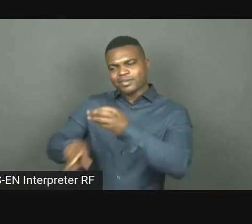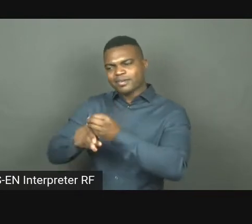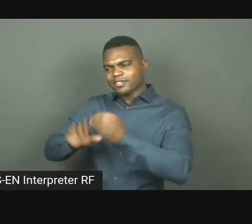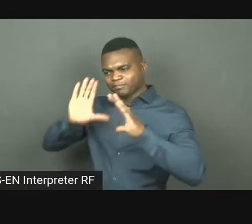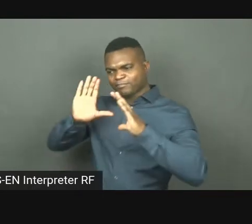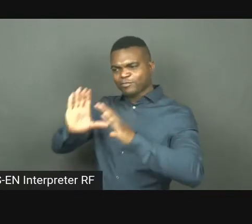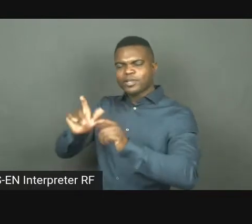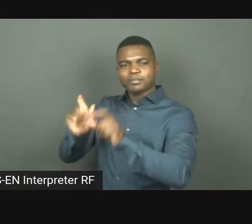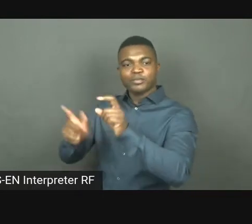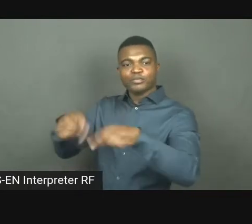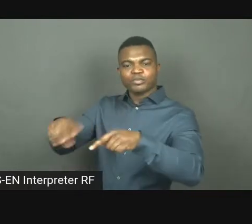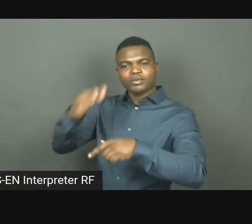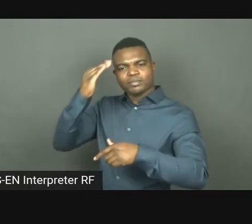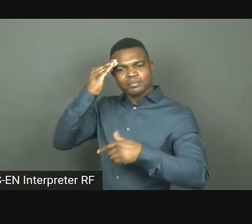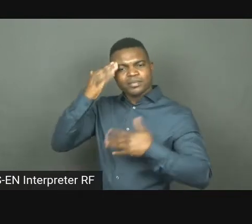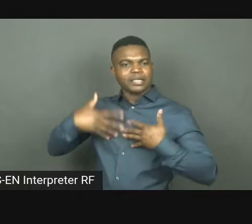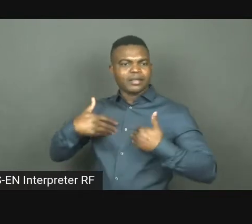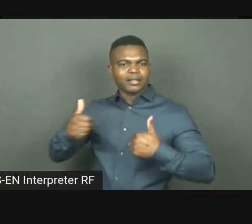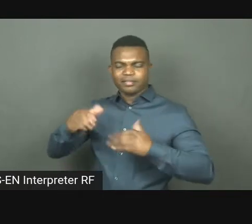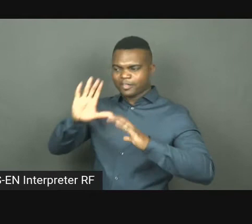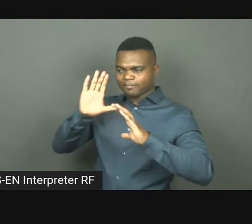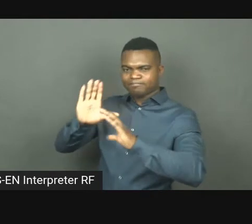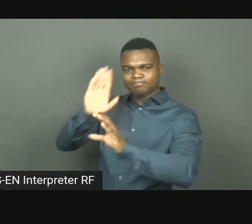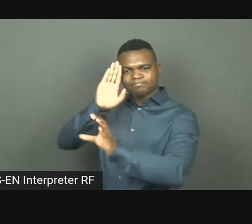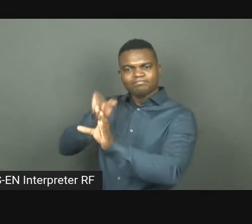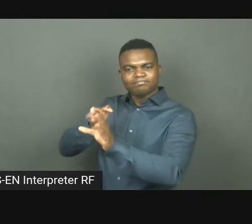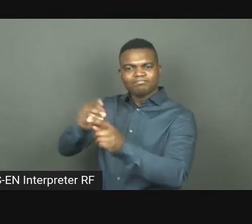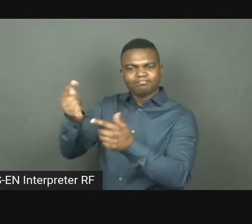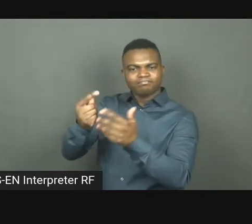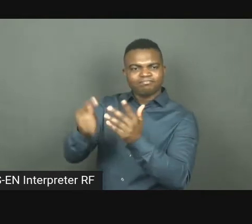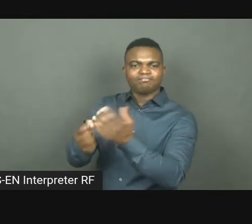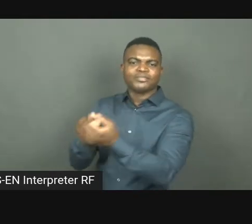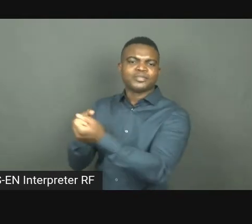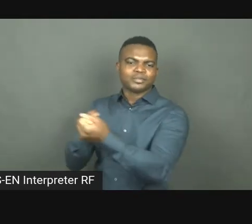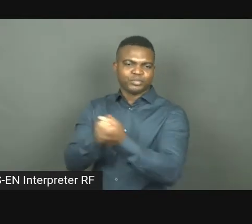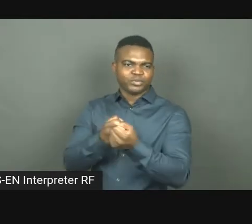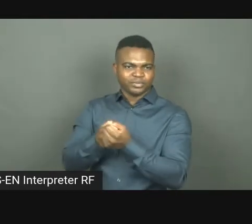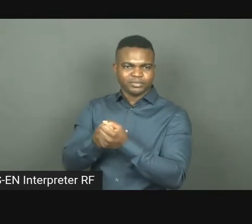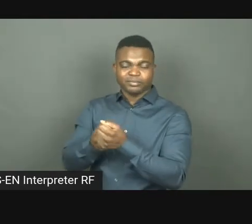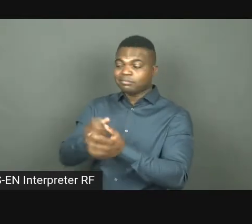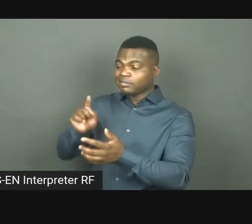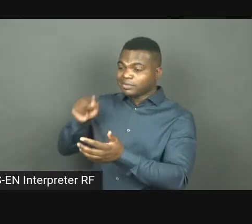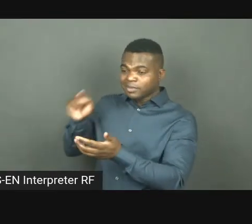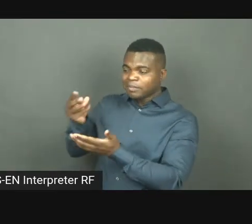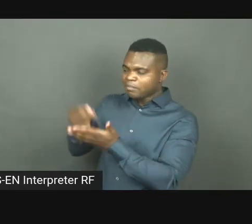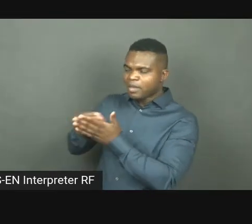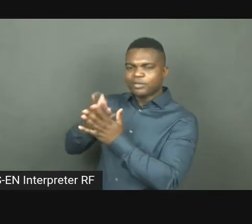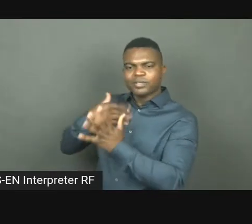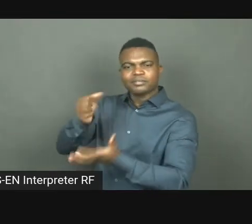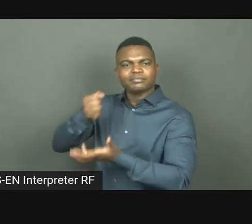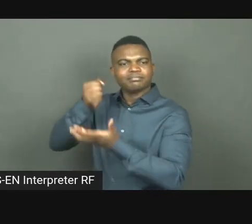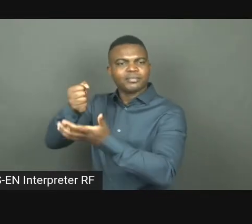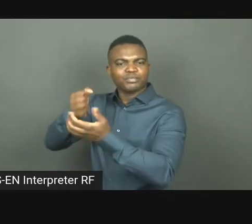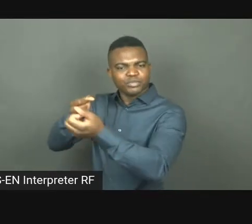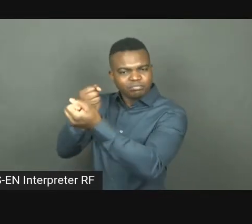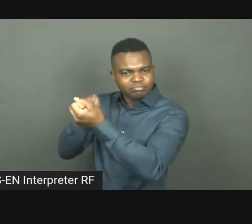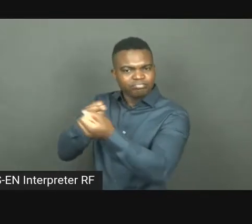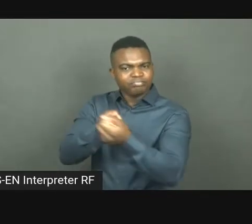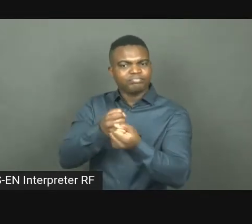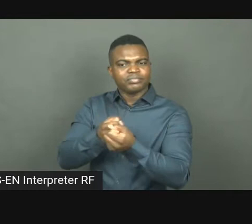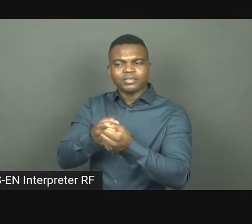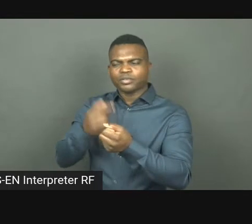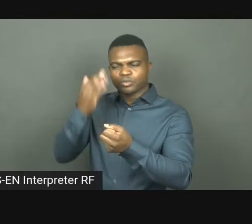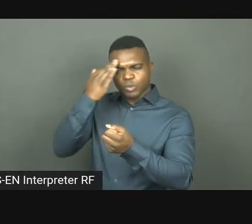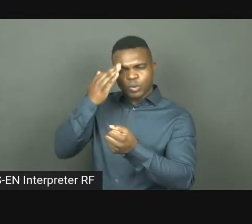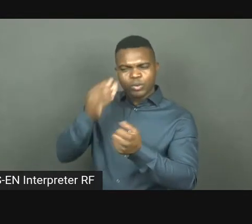out. It's given birth to and created and sustained an entire kind of structure for